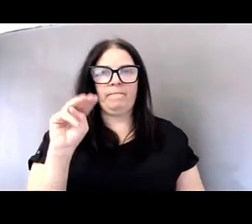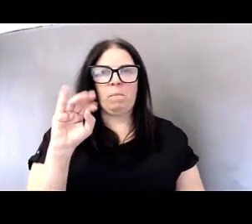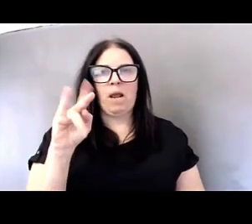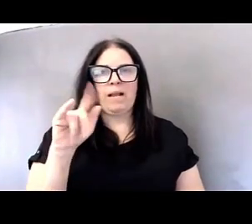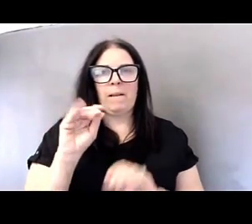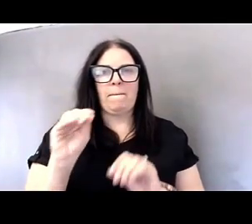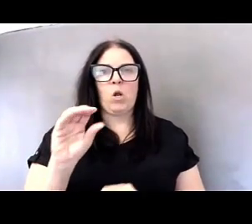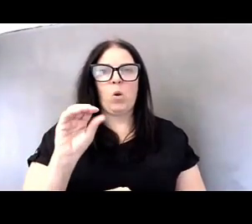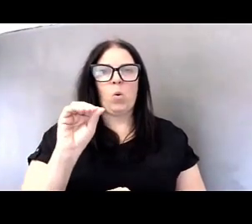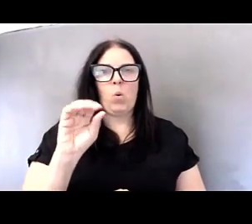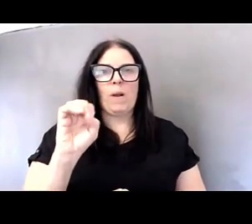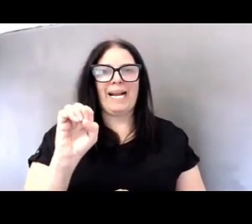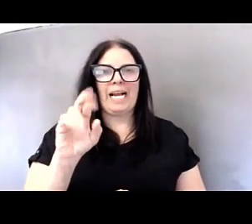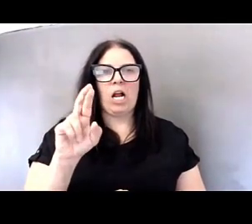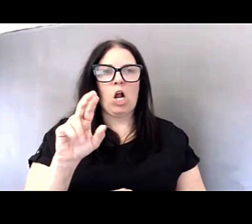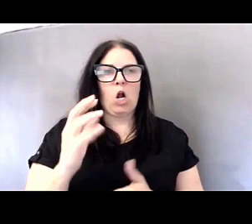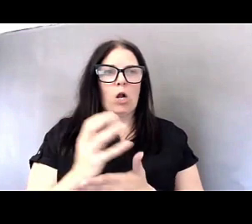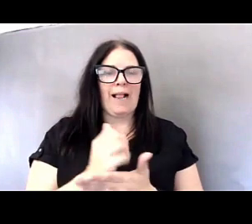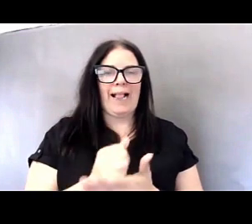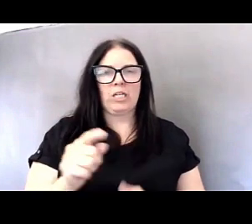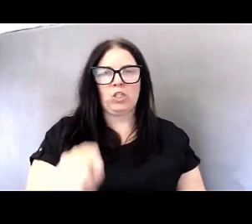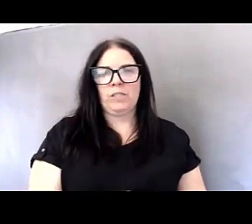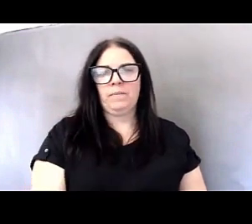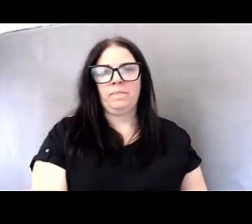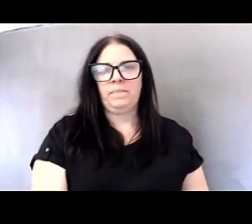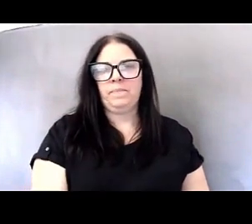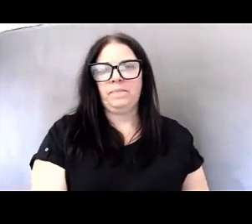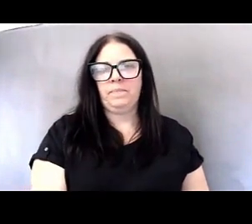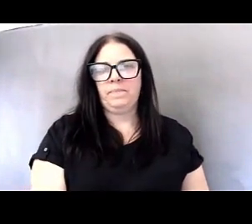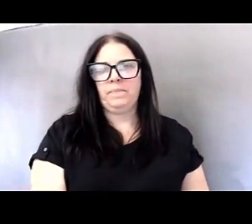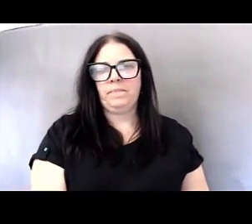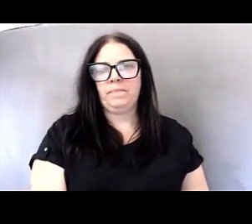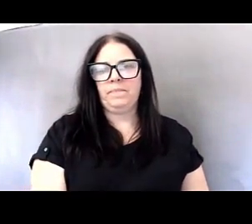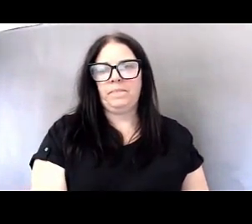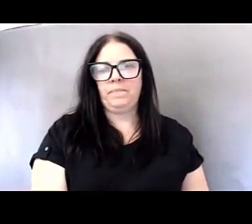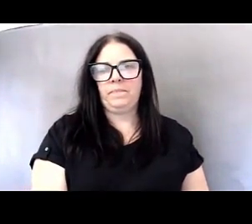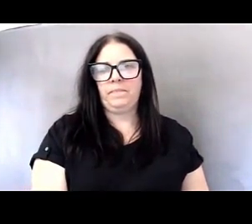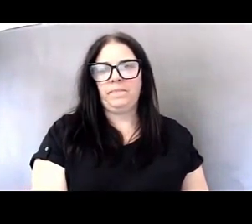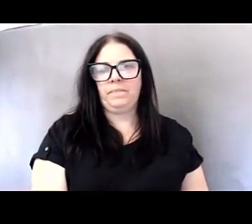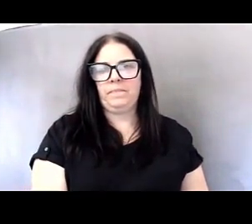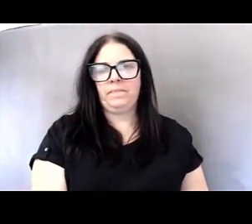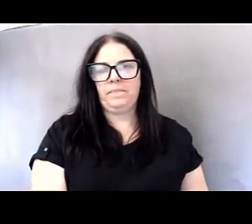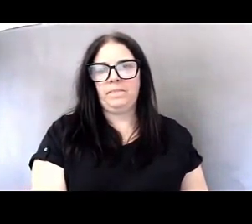Going to put the timer on. I'm just trying to find my timer because I opened a lot of different things.